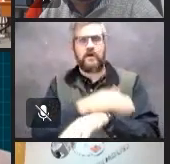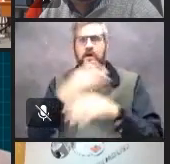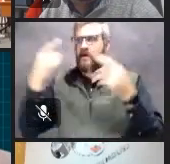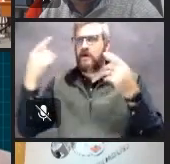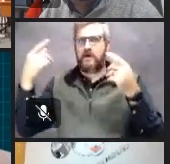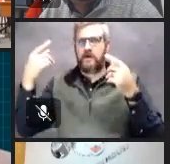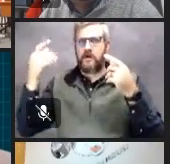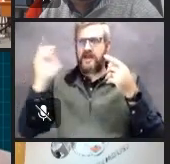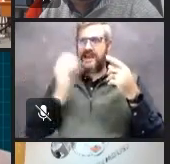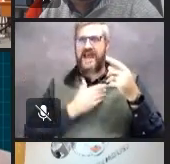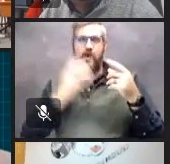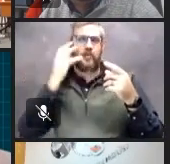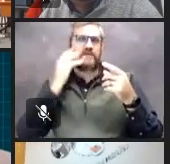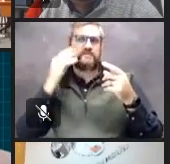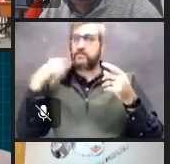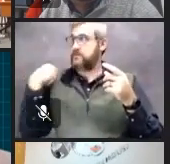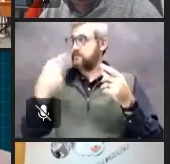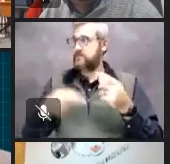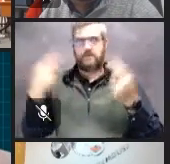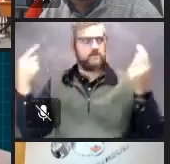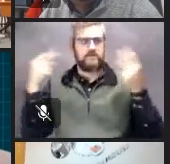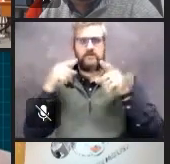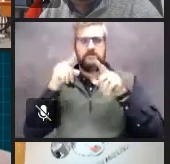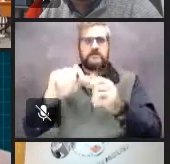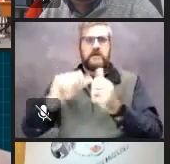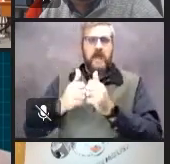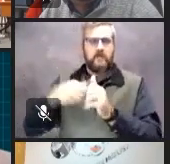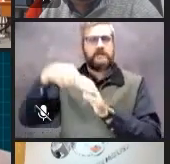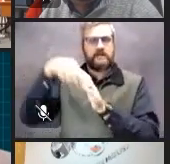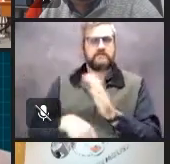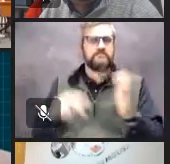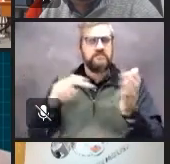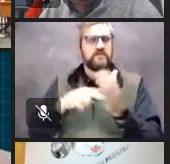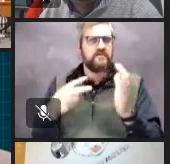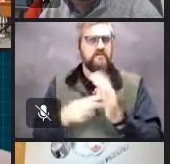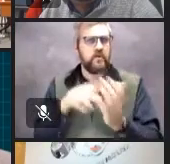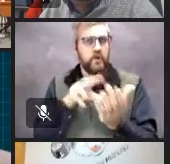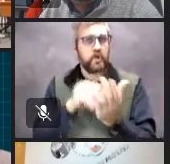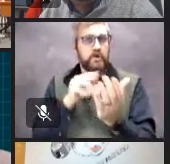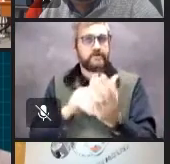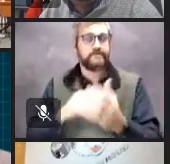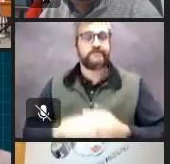own experiences have been that were deep and meaningful learning.